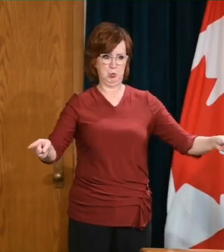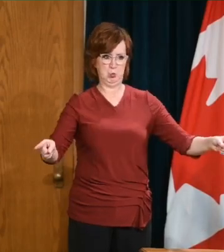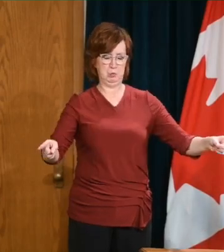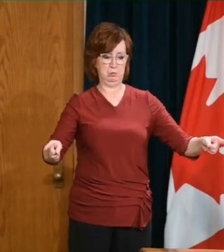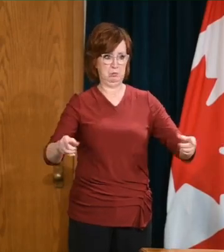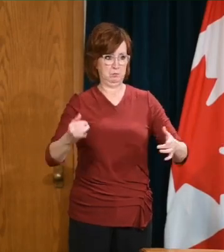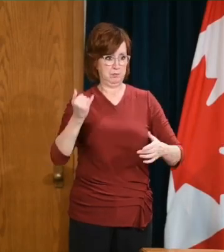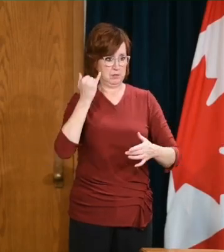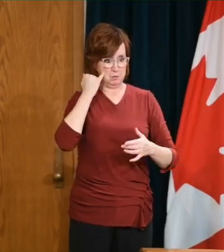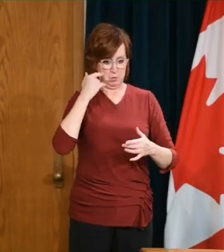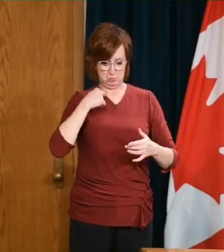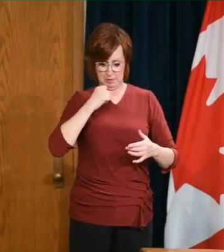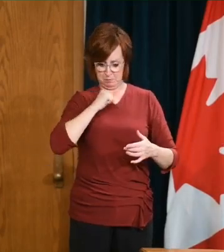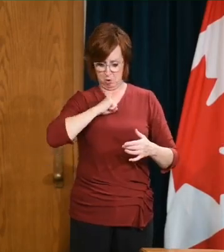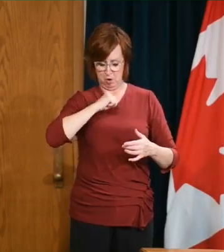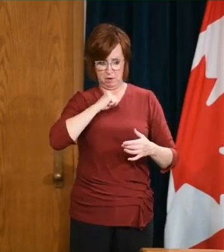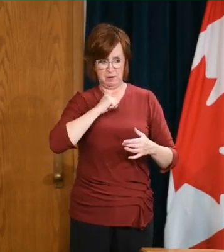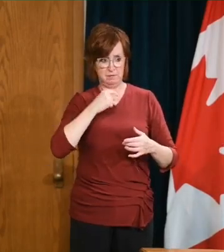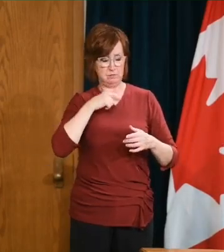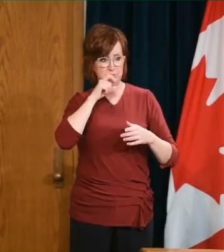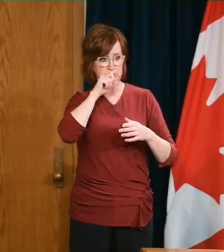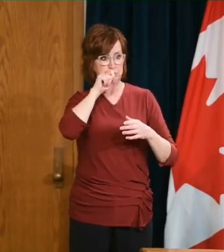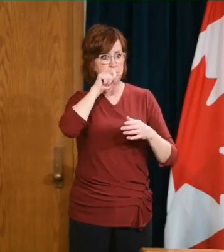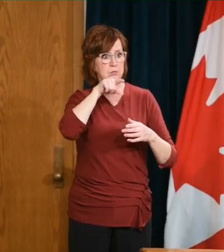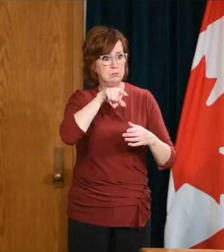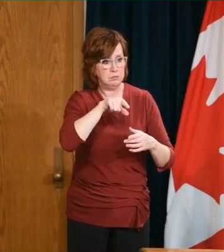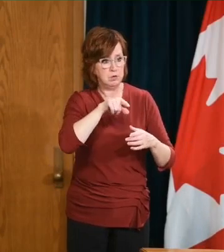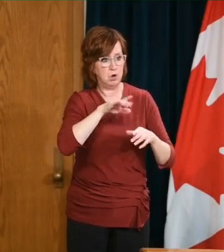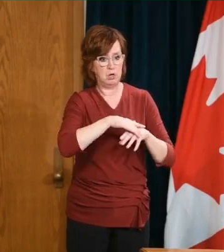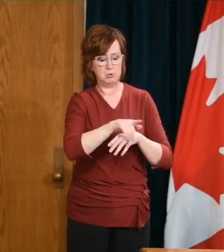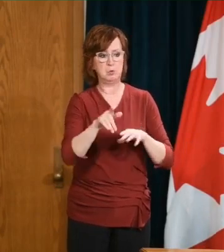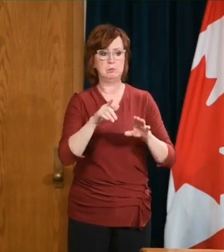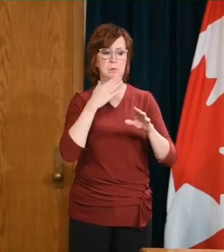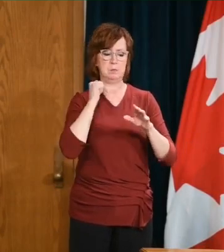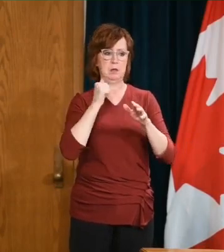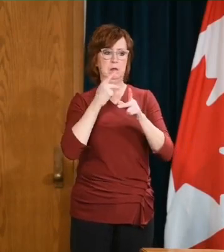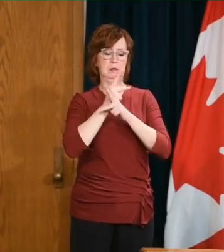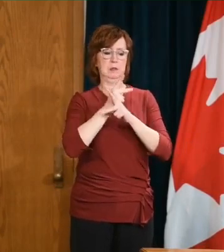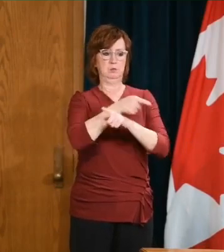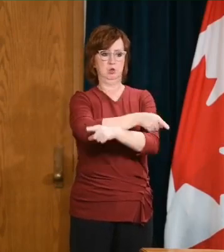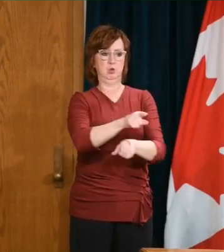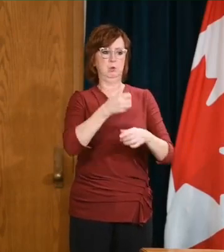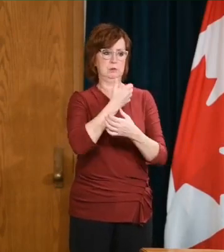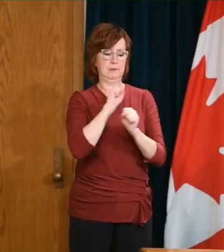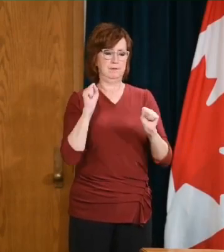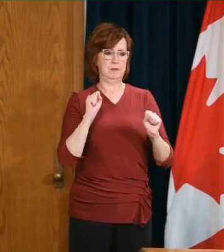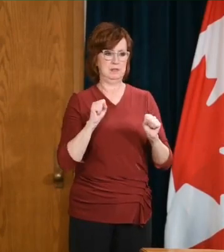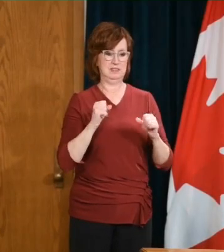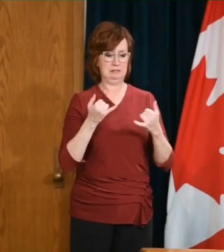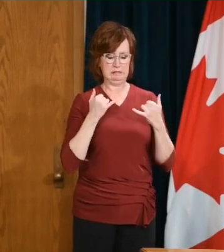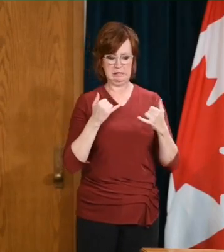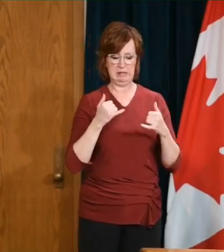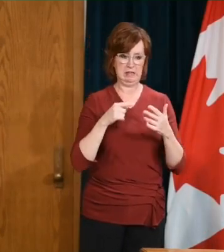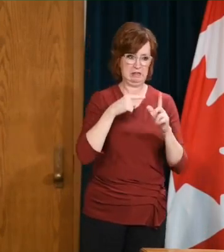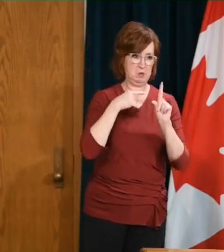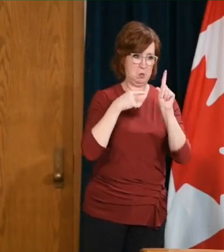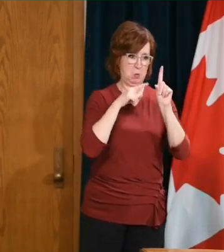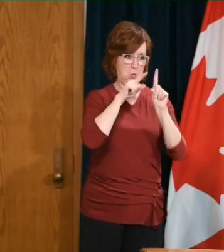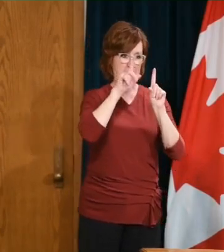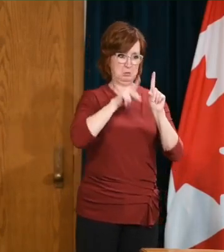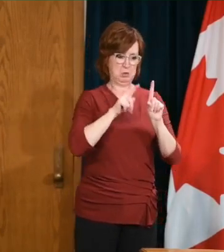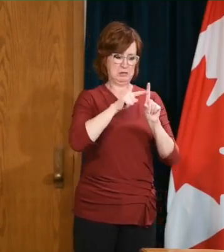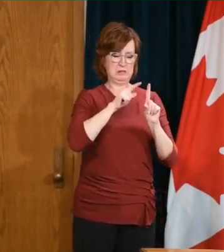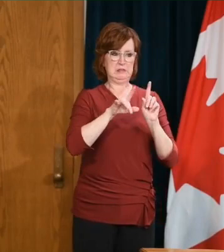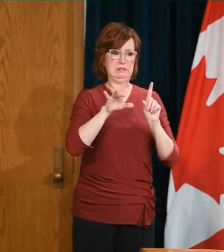that is what we are seeing here today, is where we have a positive ID of one of the staff members. And so there are some steps that are